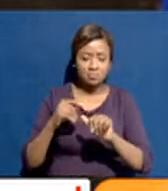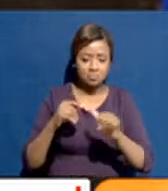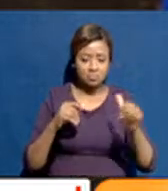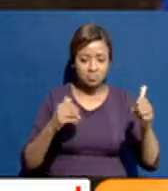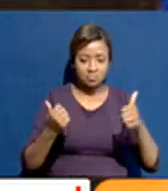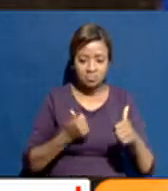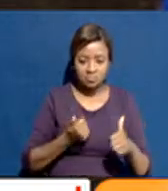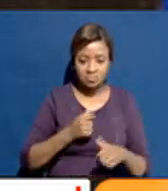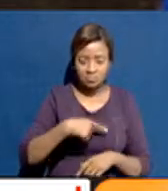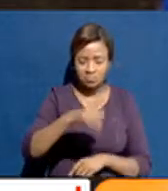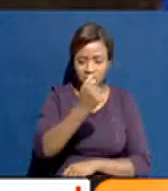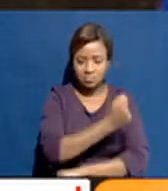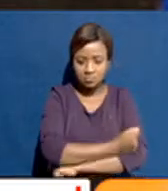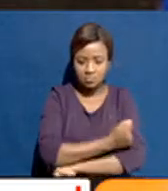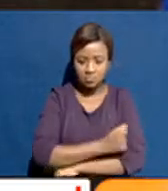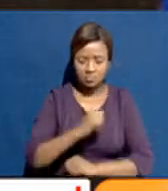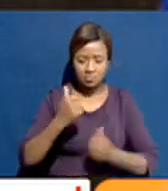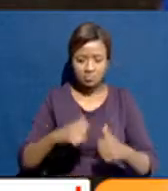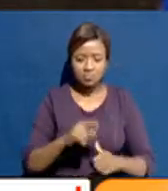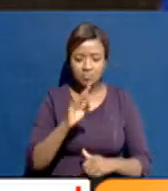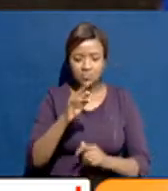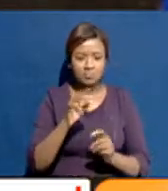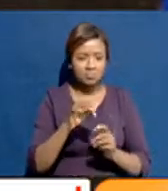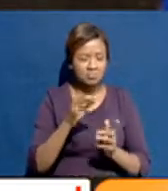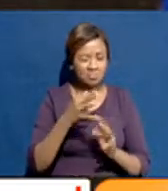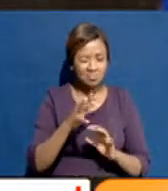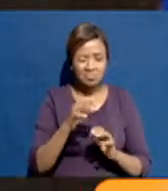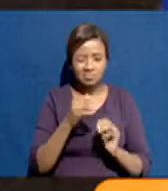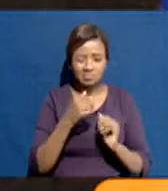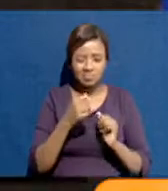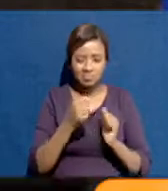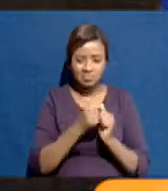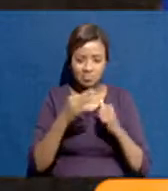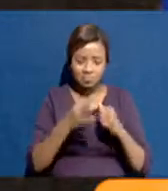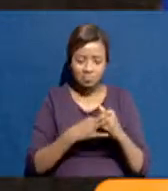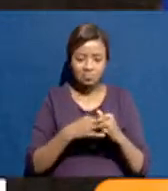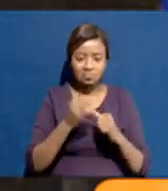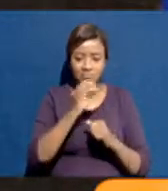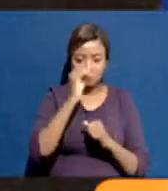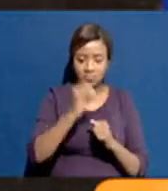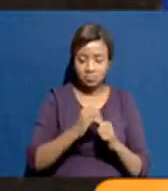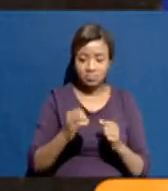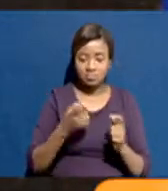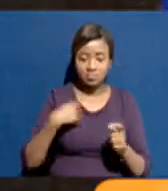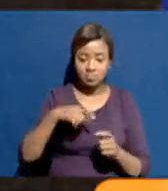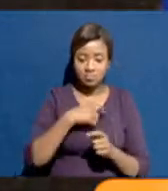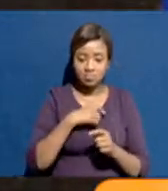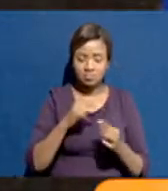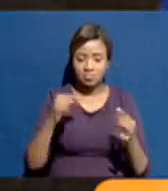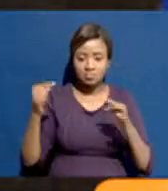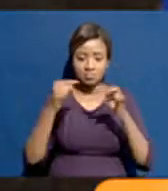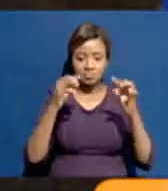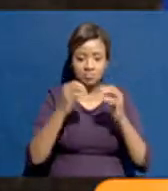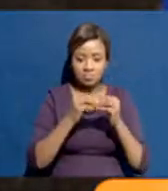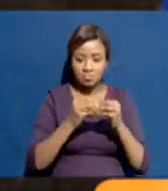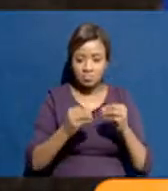about 18%. So we have argued for a long time, and the argument has